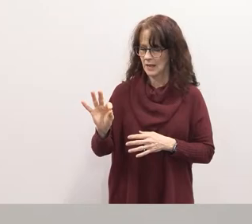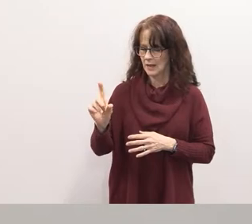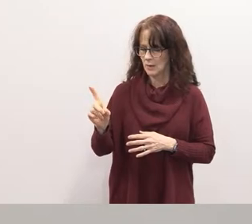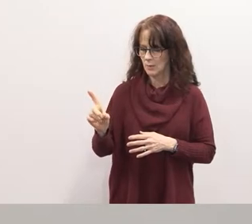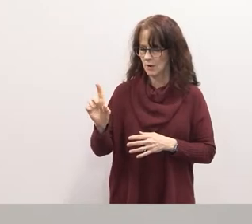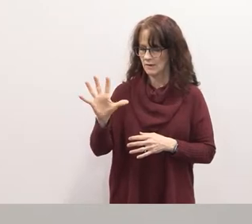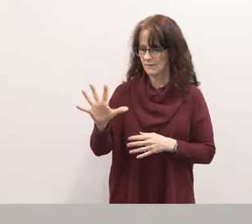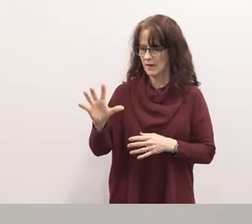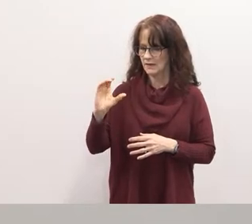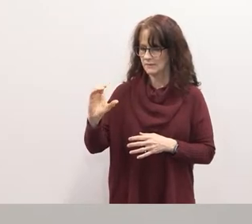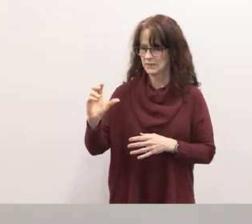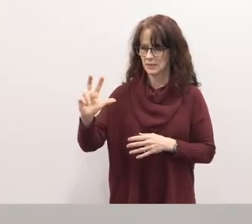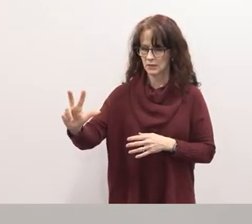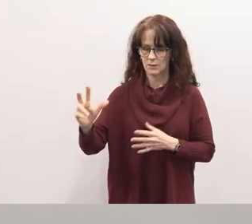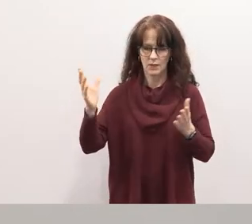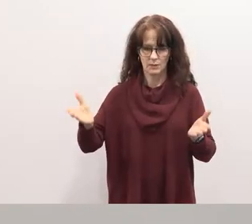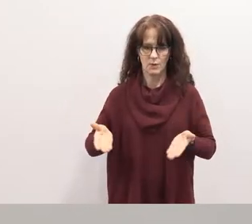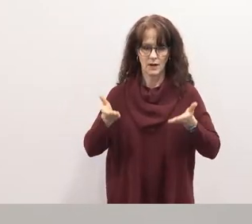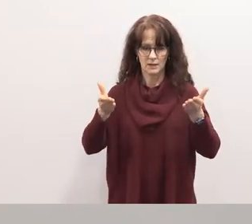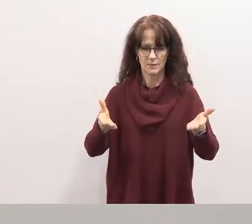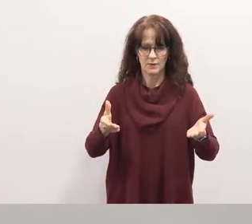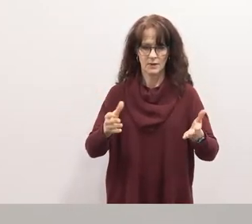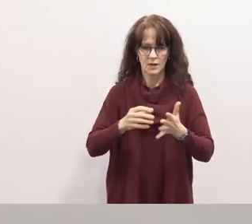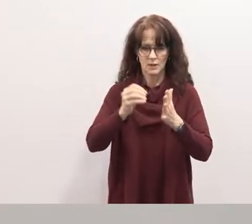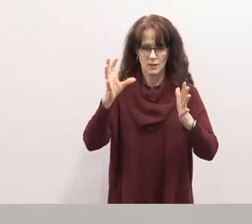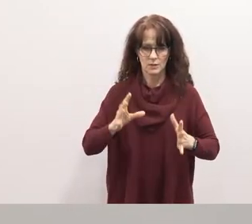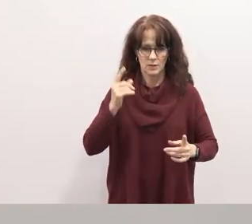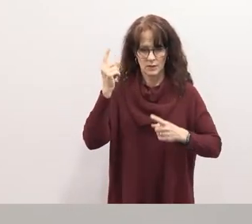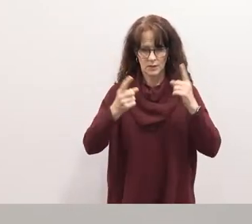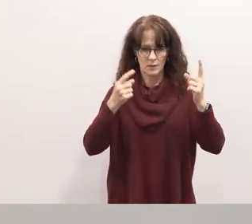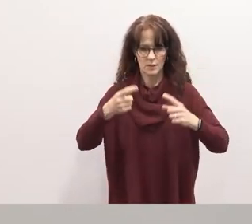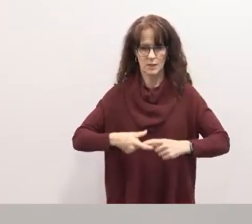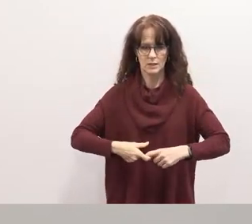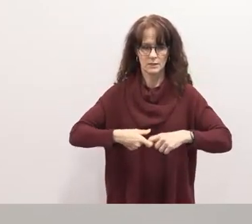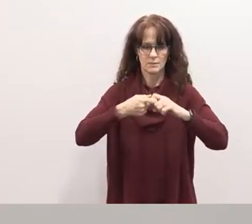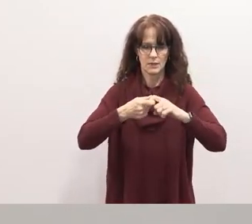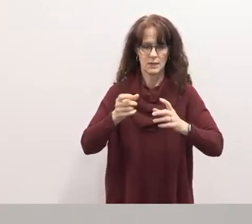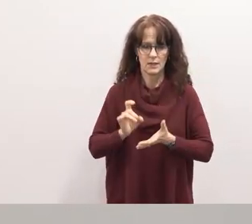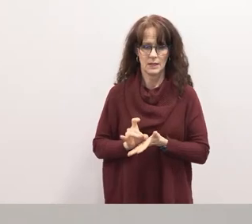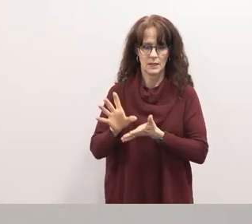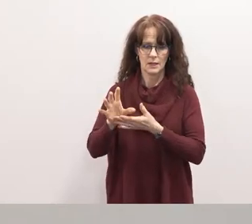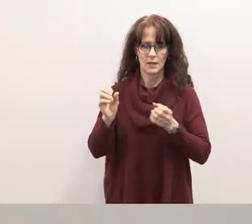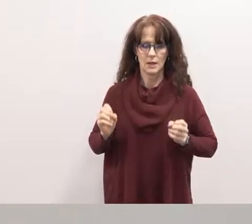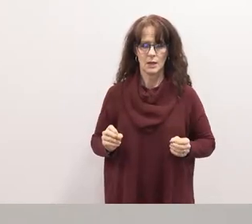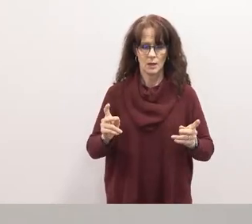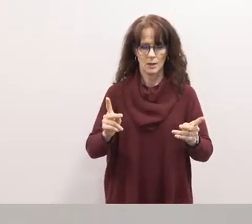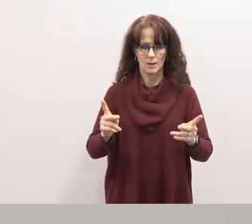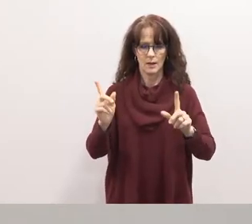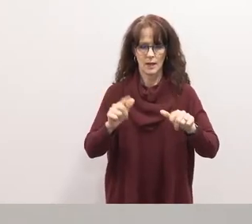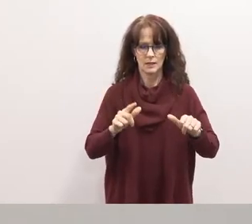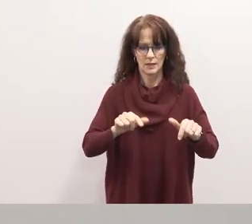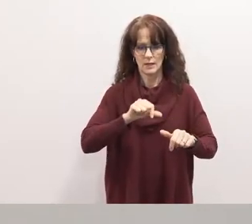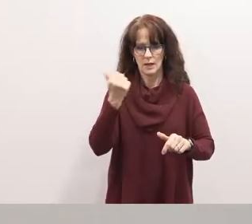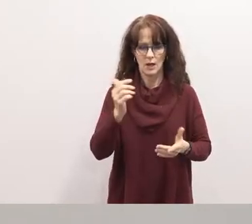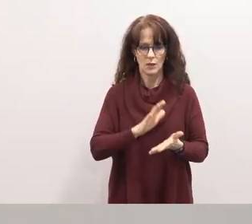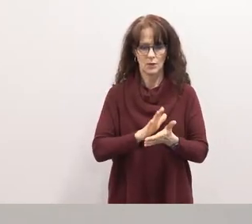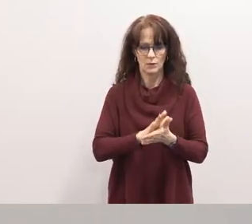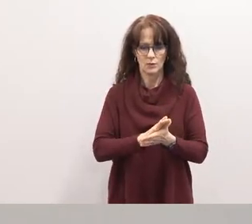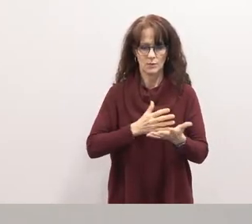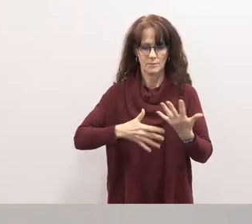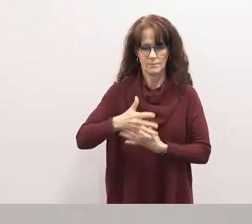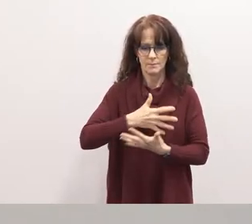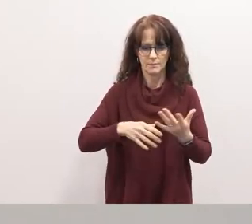48915C3 with the recommendation that the student be considered for a suspended expulsion with an opportunity to attend another school within the